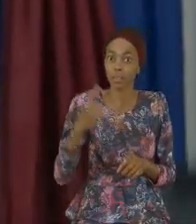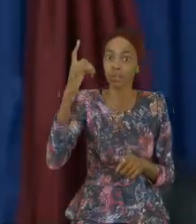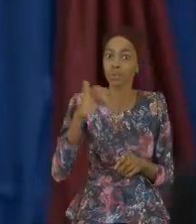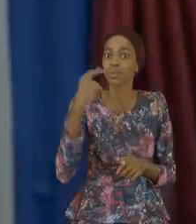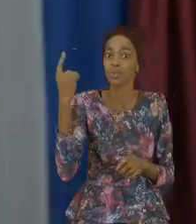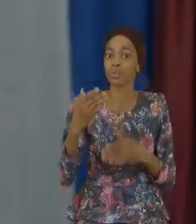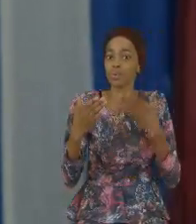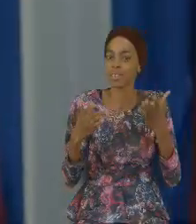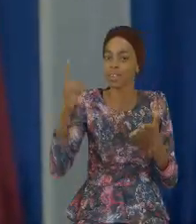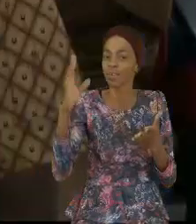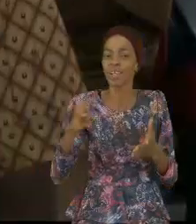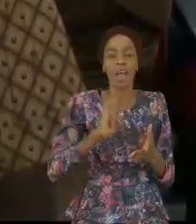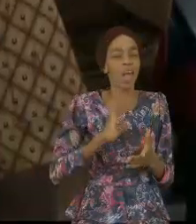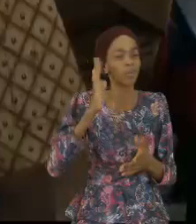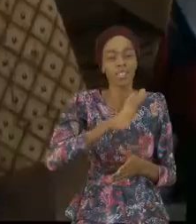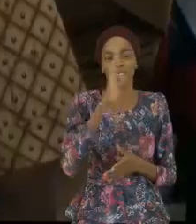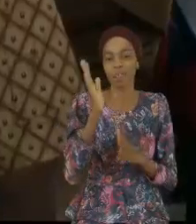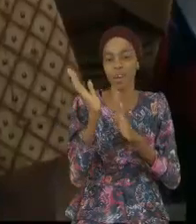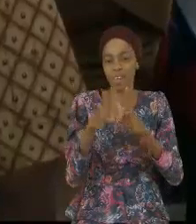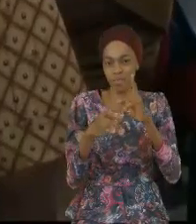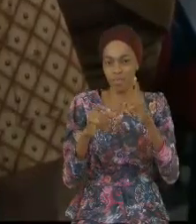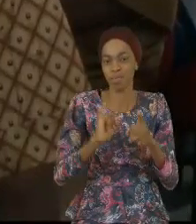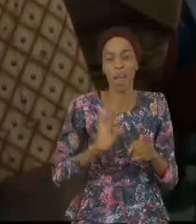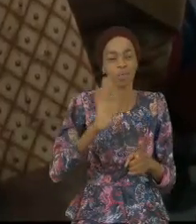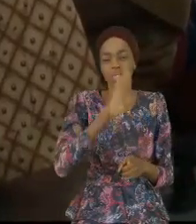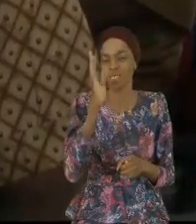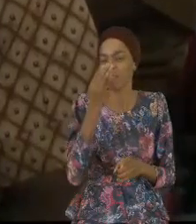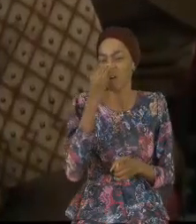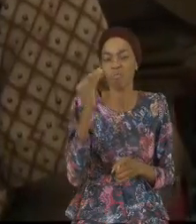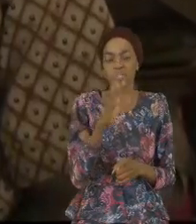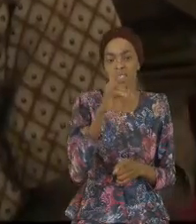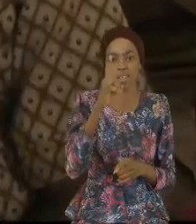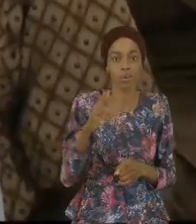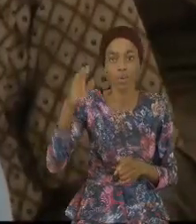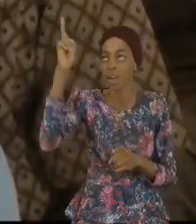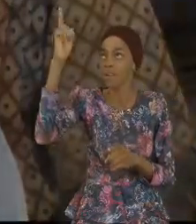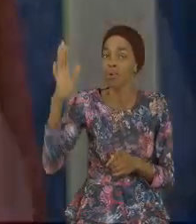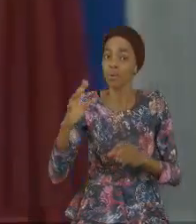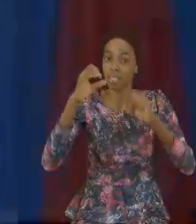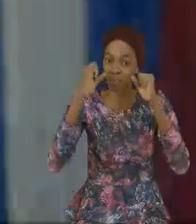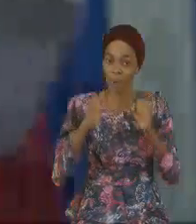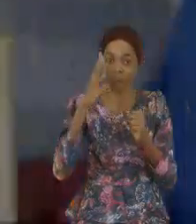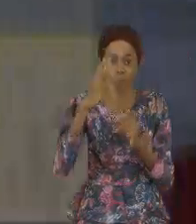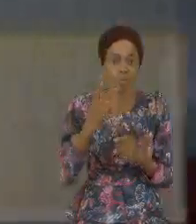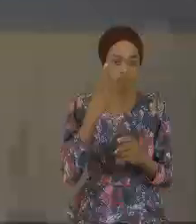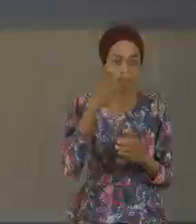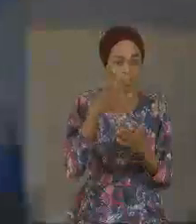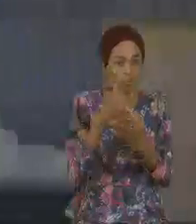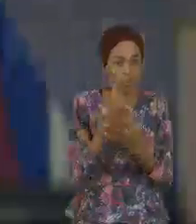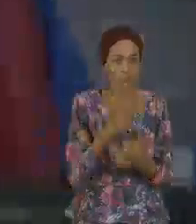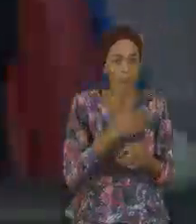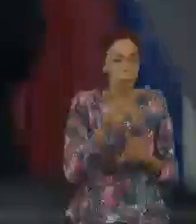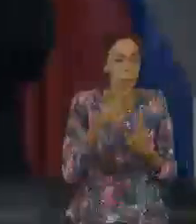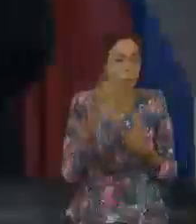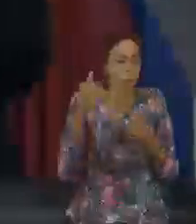I'll never leave you. I'll never forsake you. His power will get you through. And when you walk by that kind